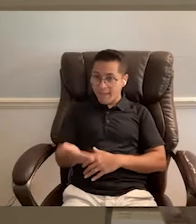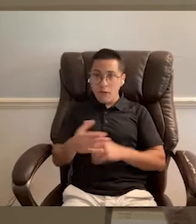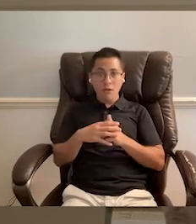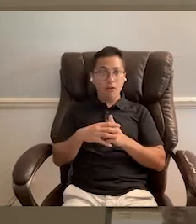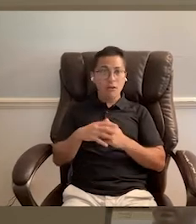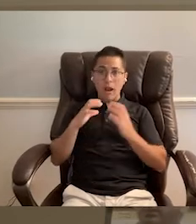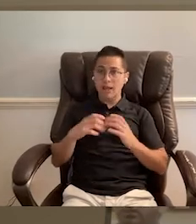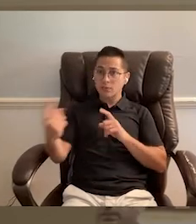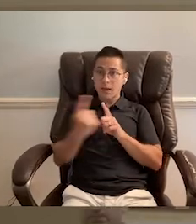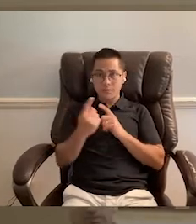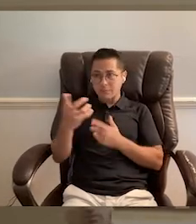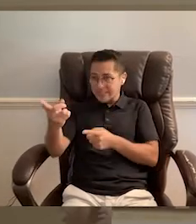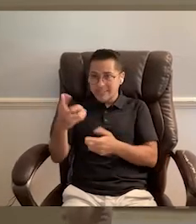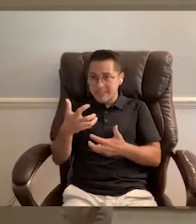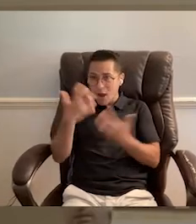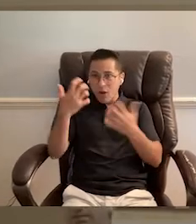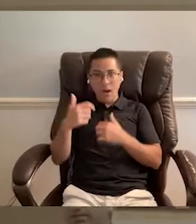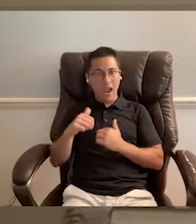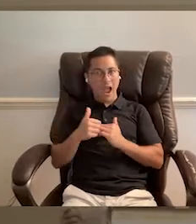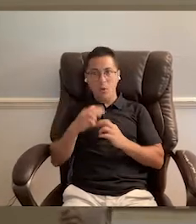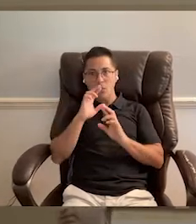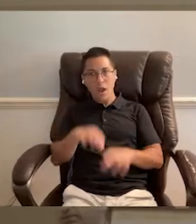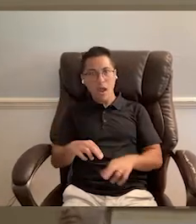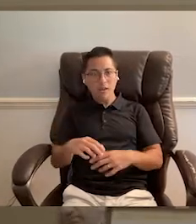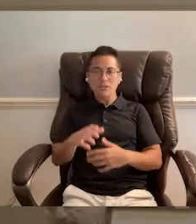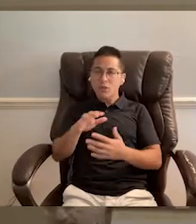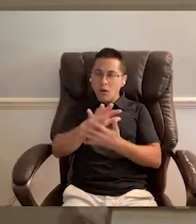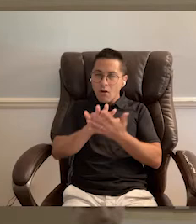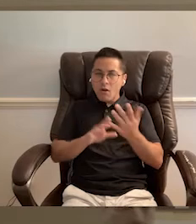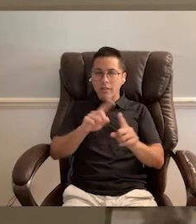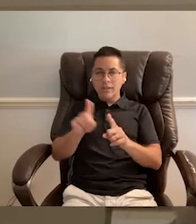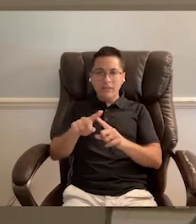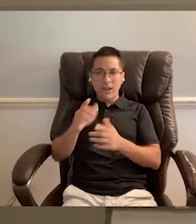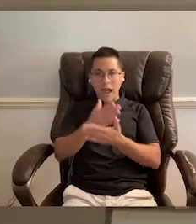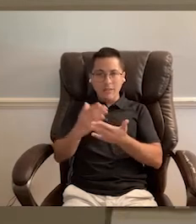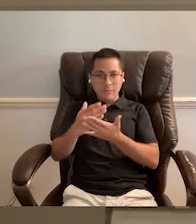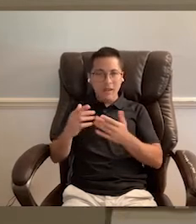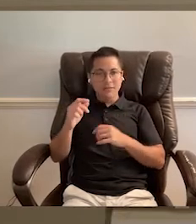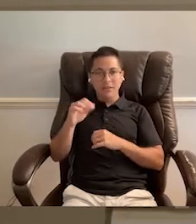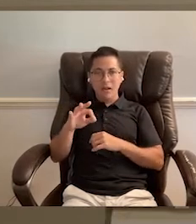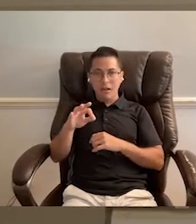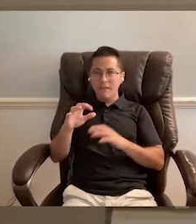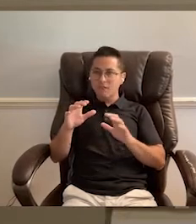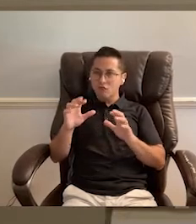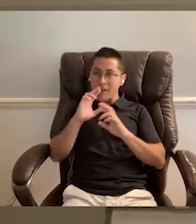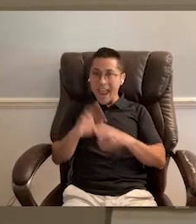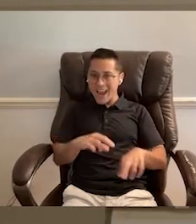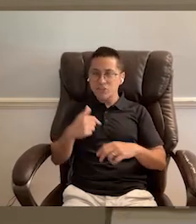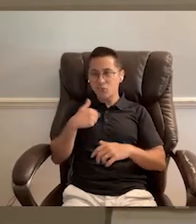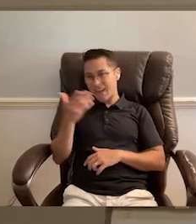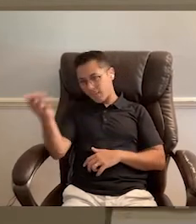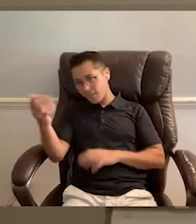not labeled. But in the virtual world, you see them as a cereal box or Tupperware or whatever it is. In